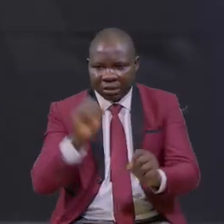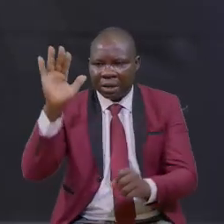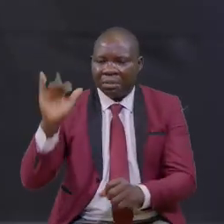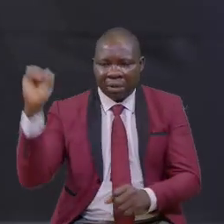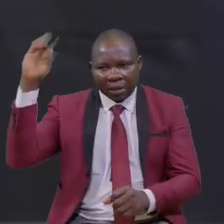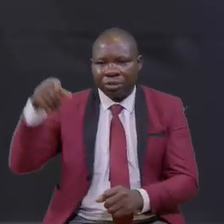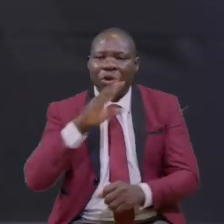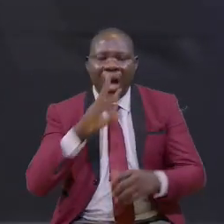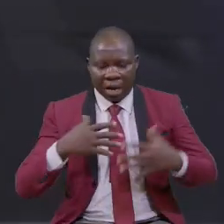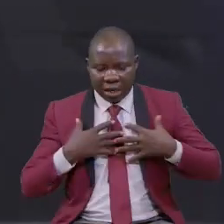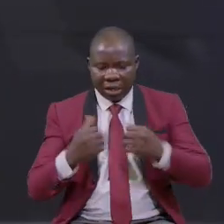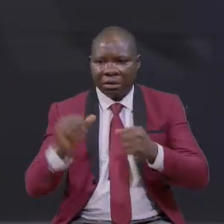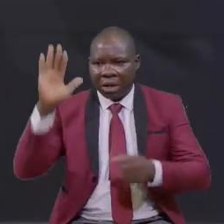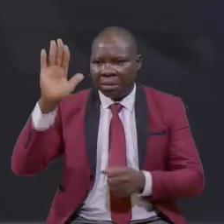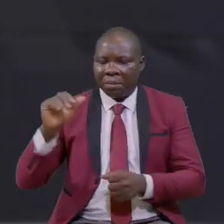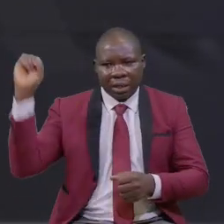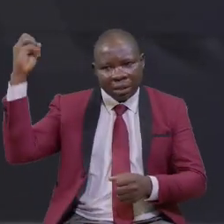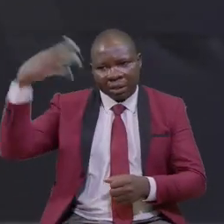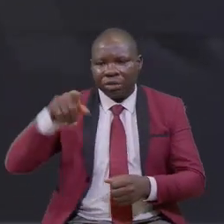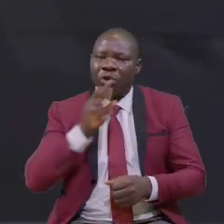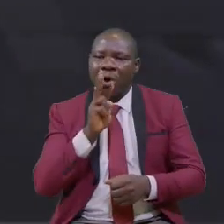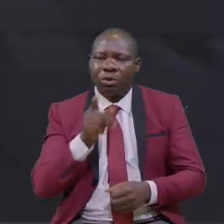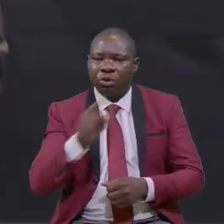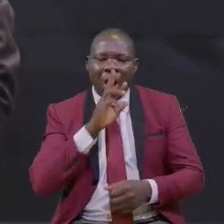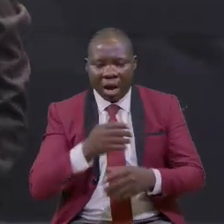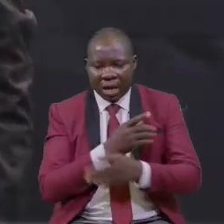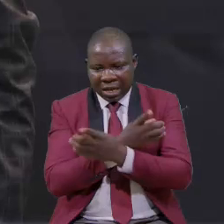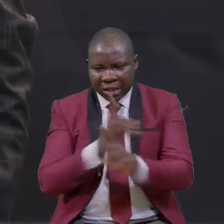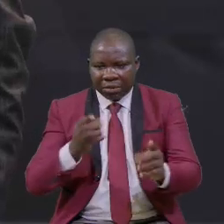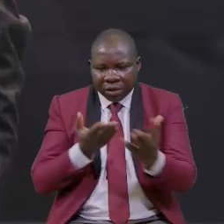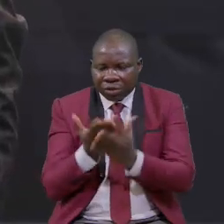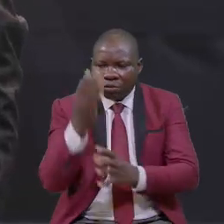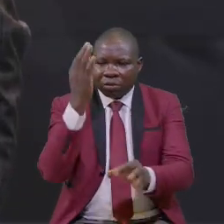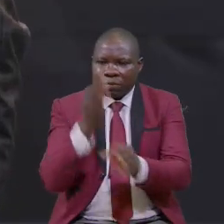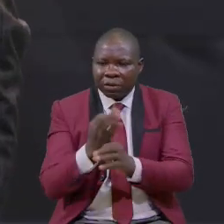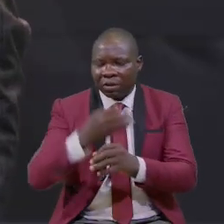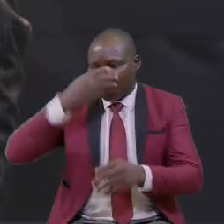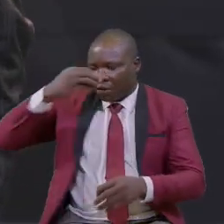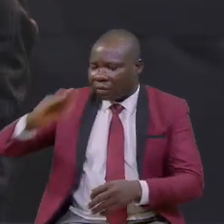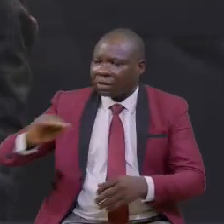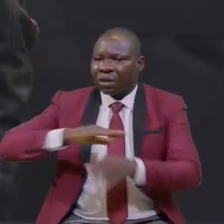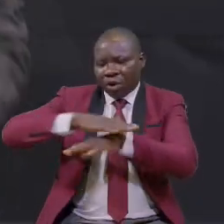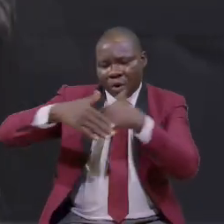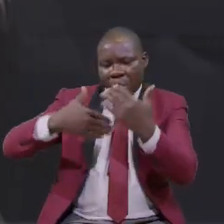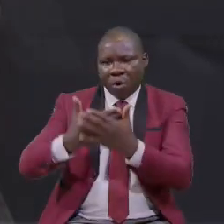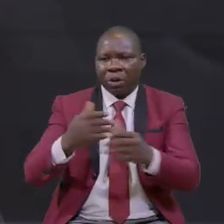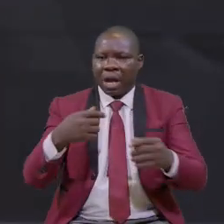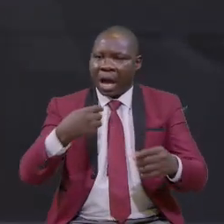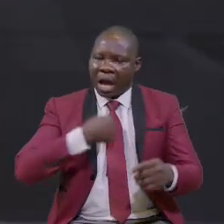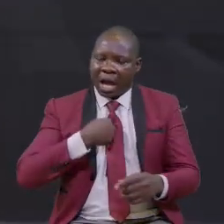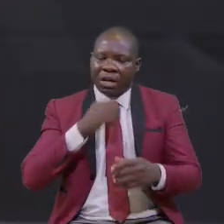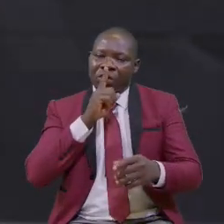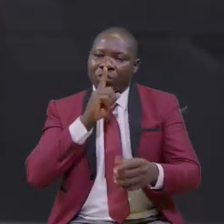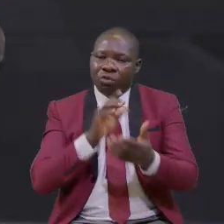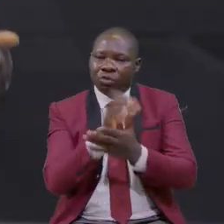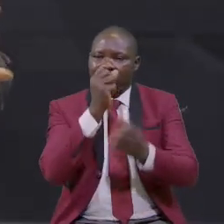grace are you delivered through faith, forsaking all, I trust him. And then